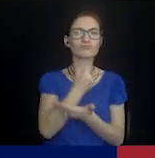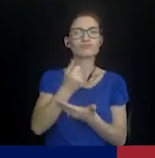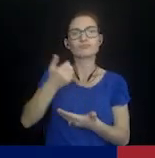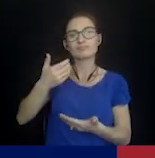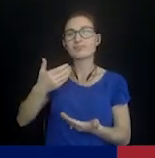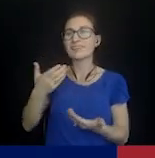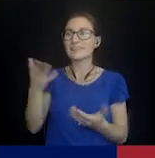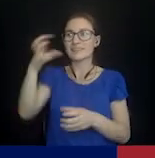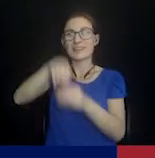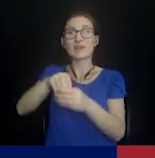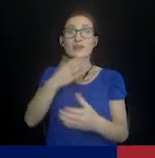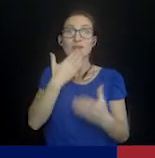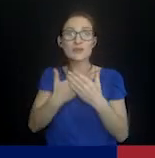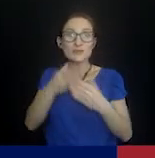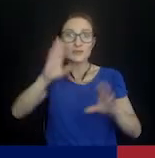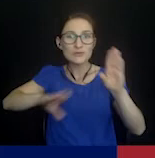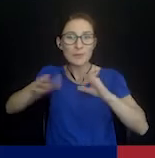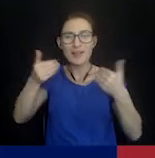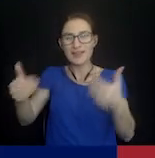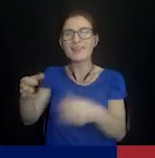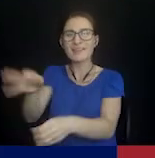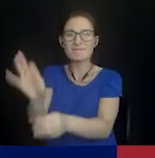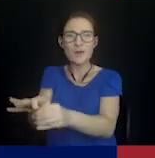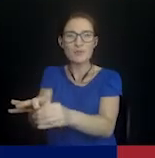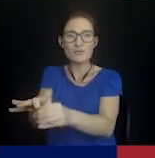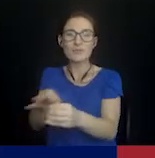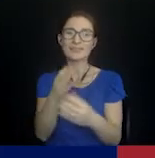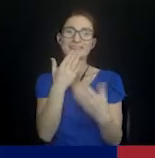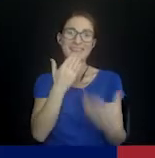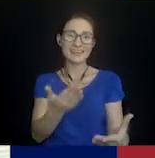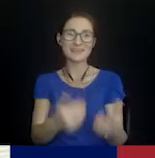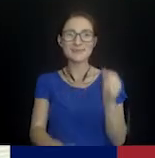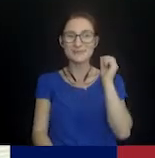get into good trouble by voting. Thank you.